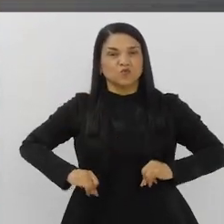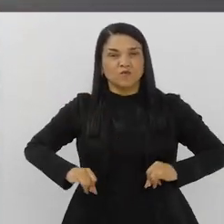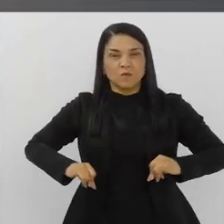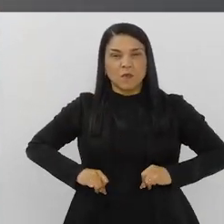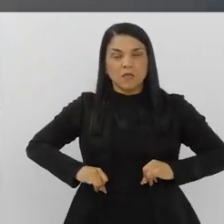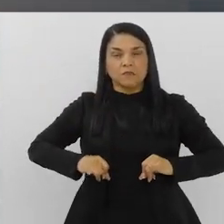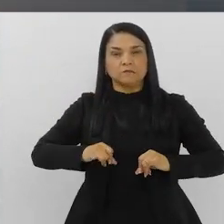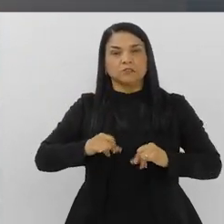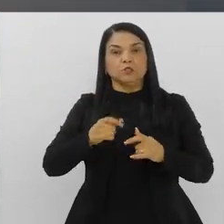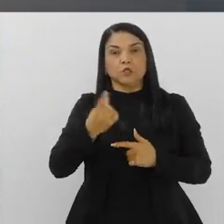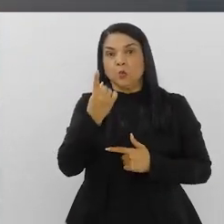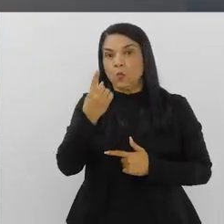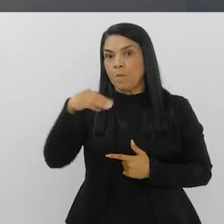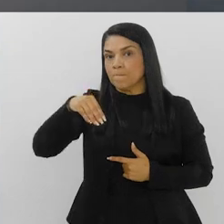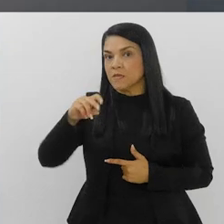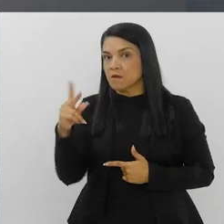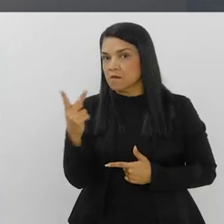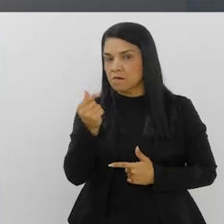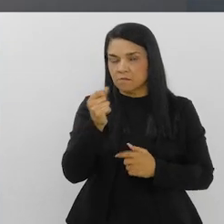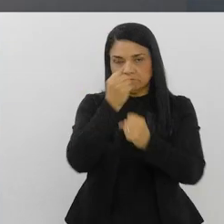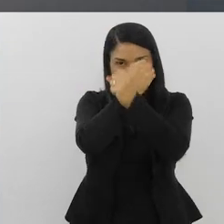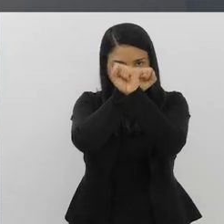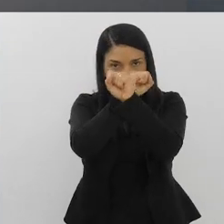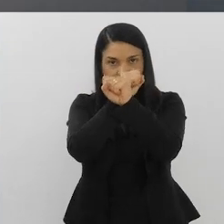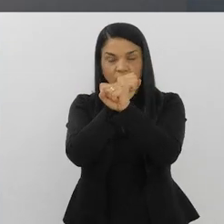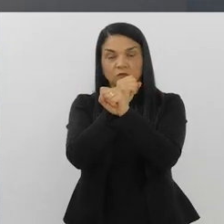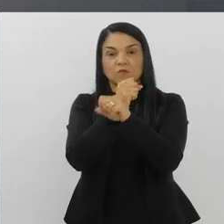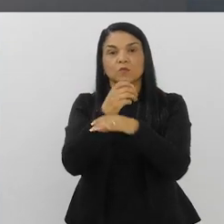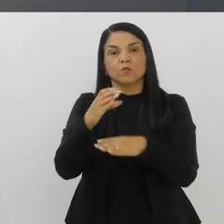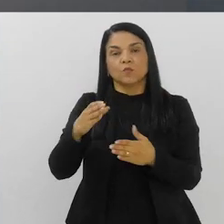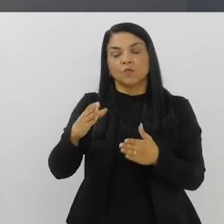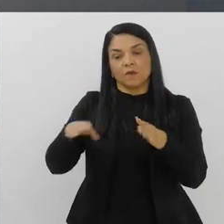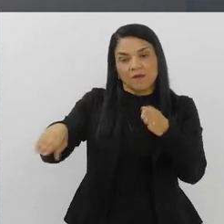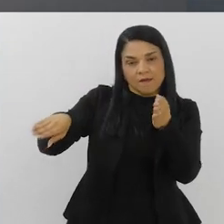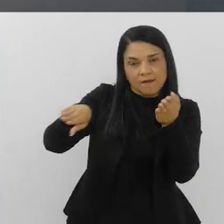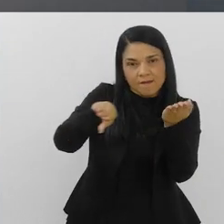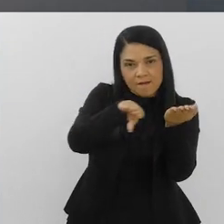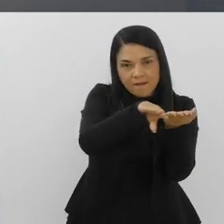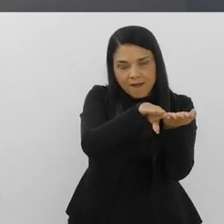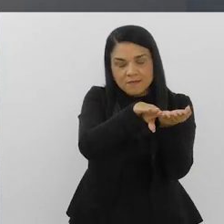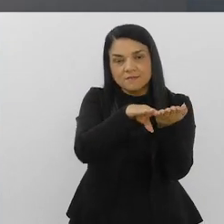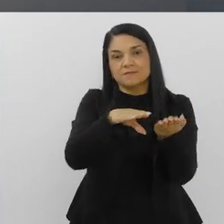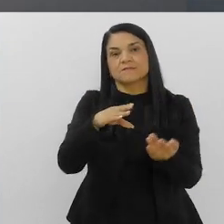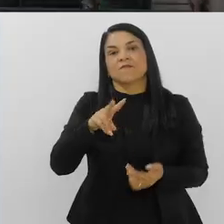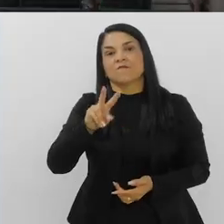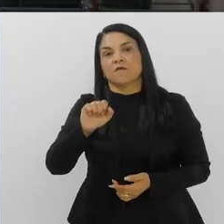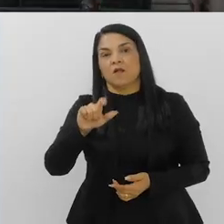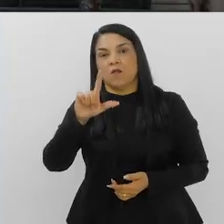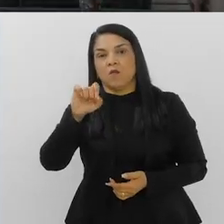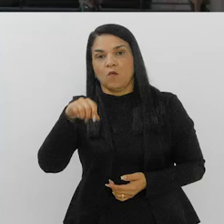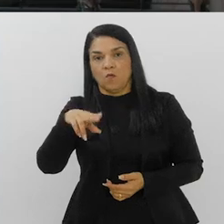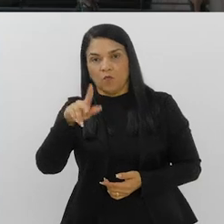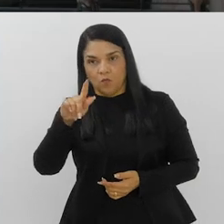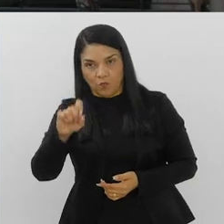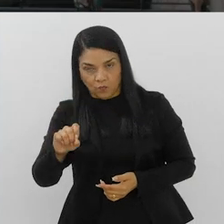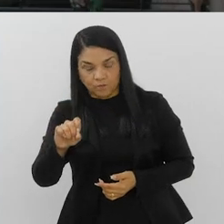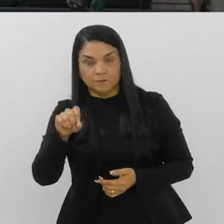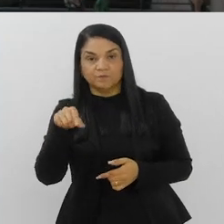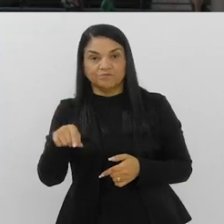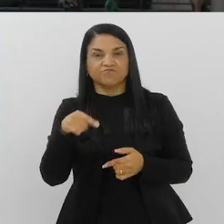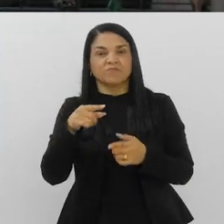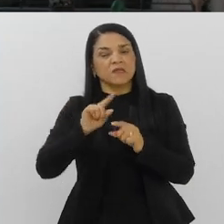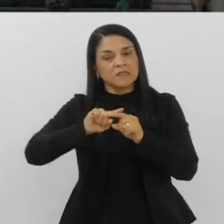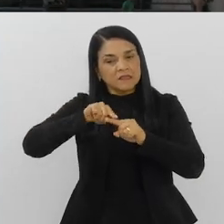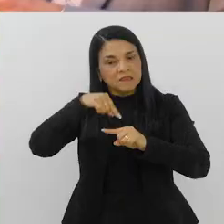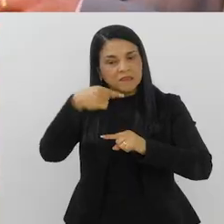more than 1 million of slaves only in Casio Valongo, which today is part of the called Pequena Africa. After the abolition,